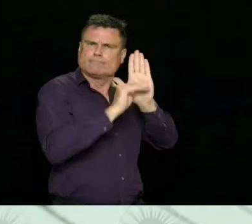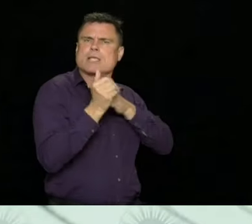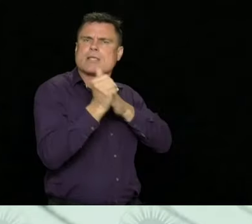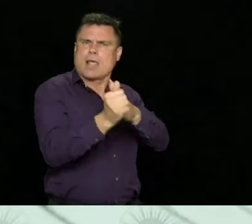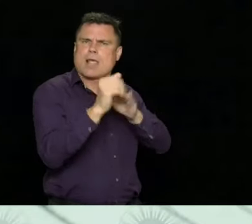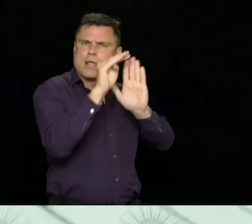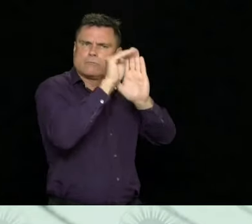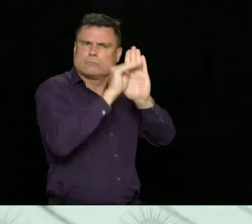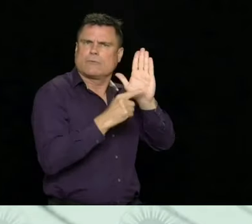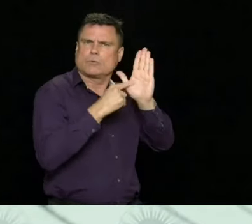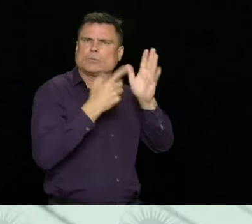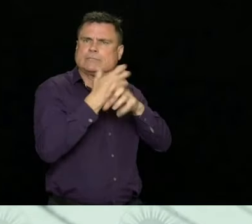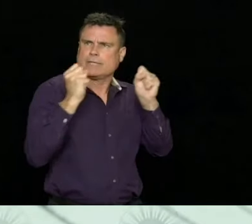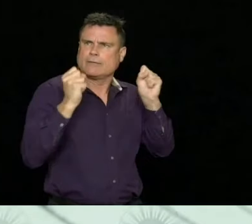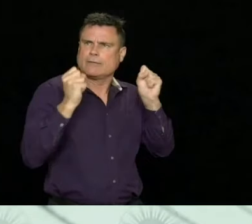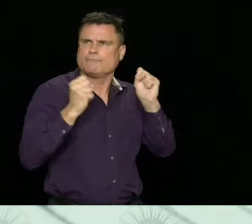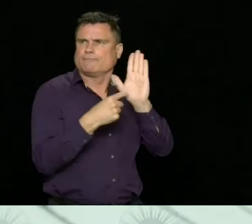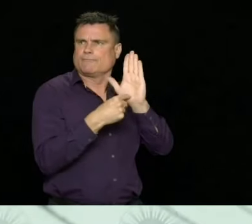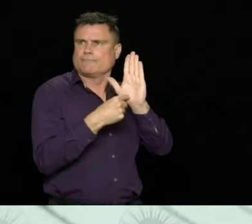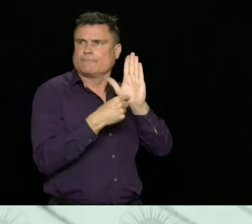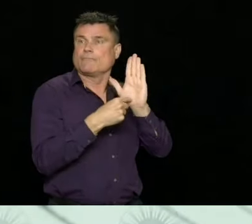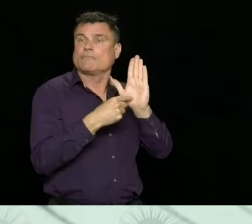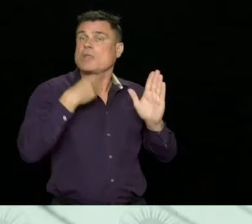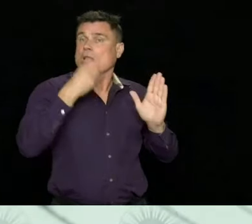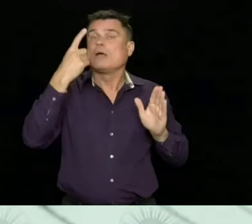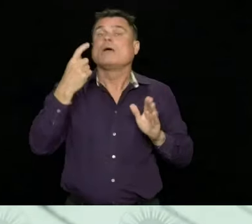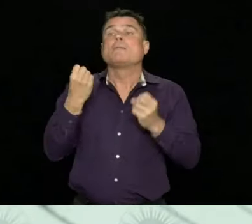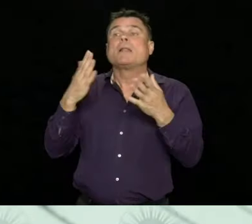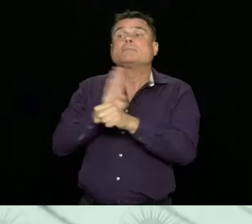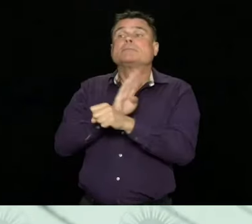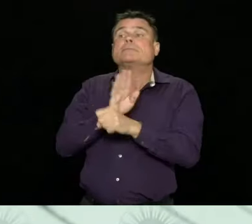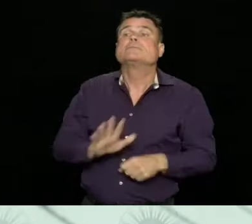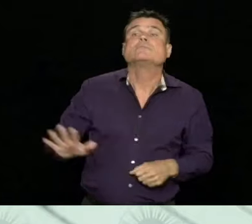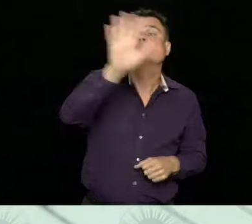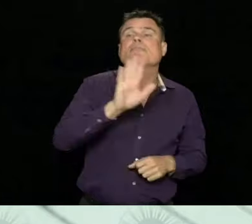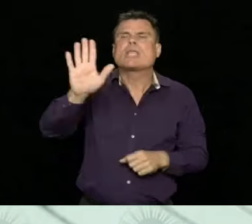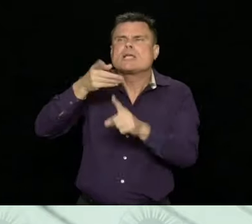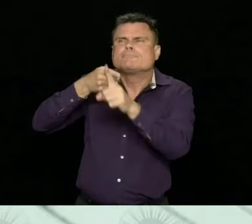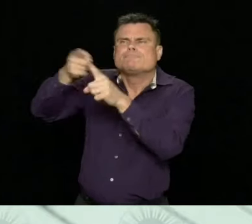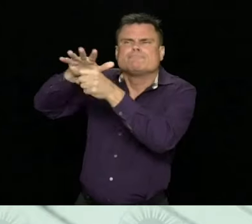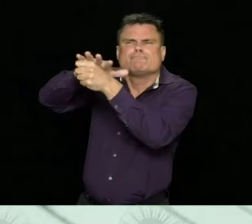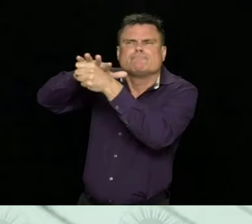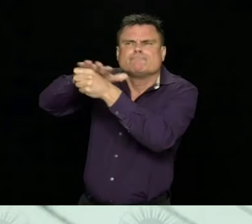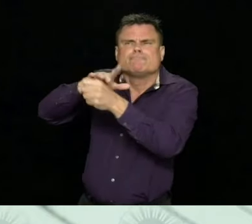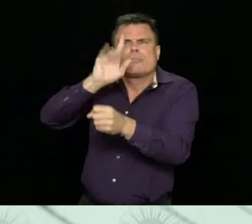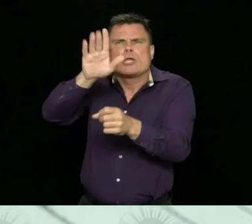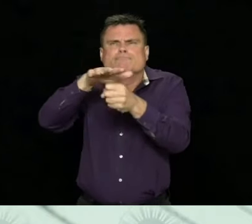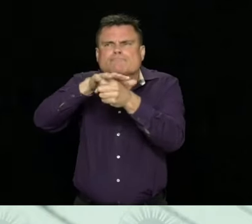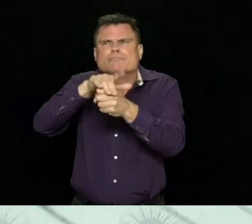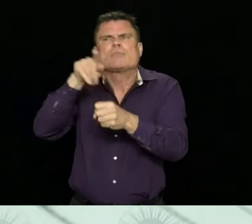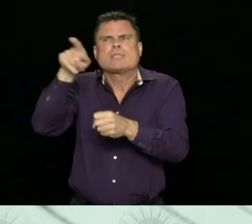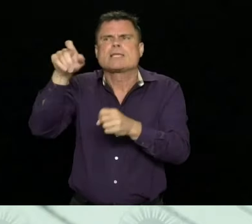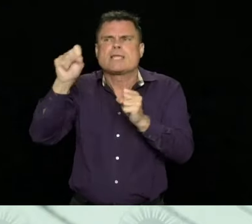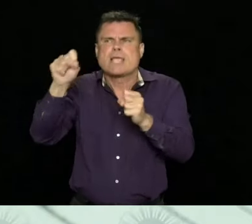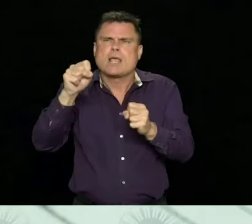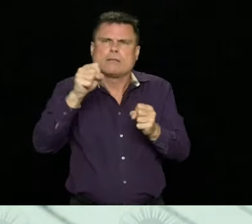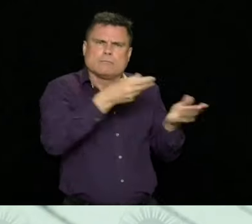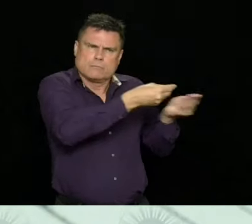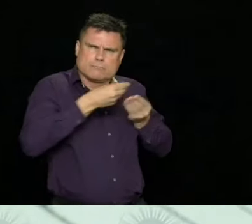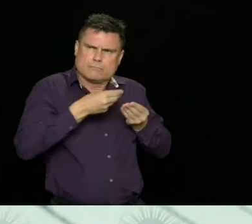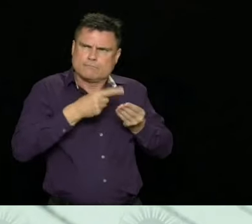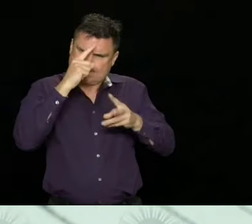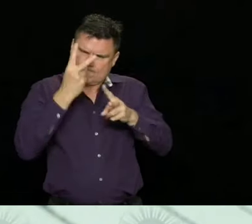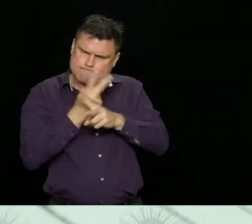different than others, and they can speak to WorkSafeBC about their individual cases. The guidelines were